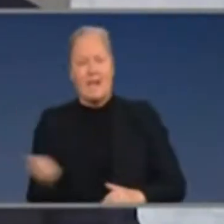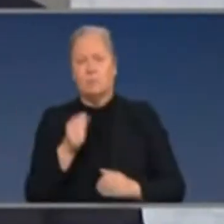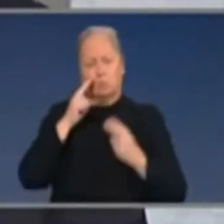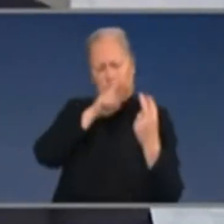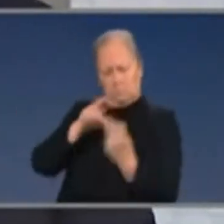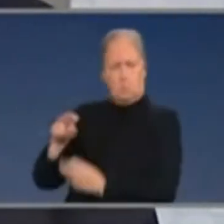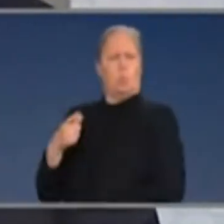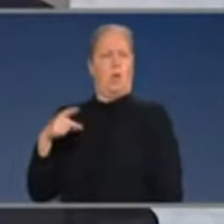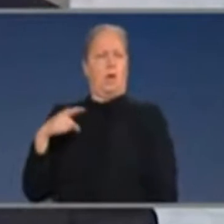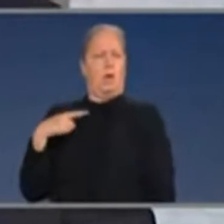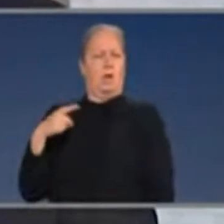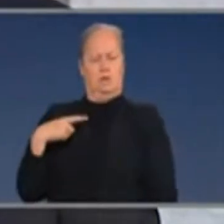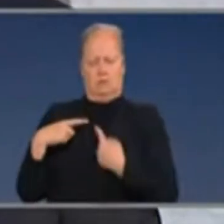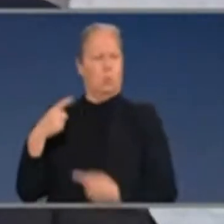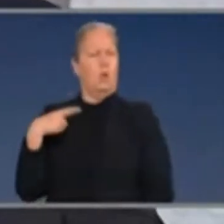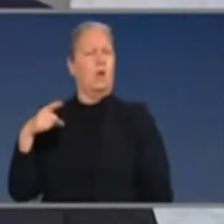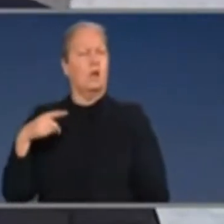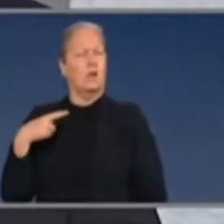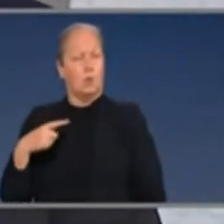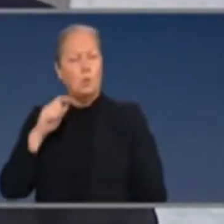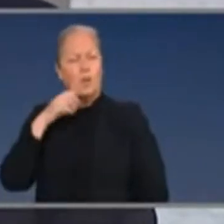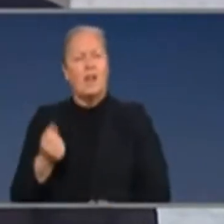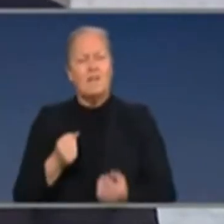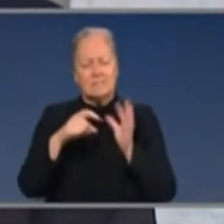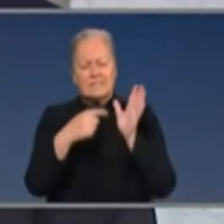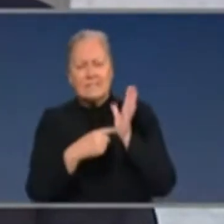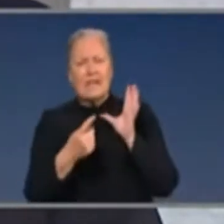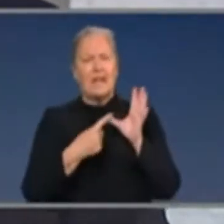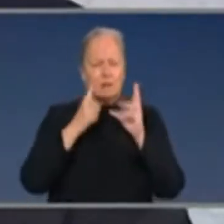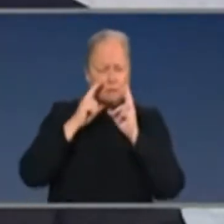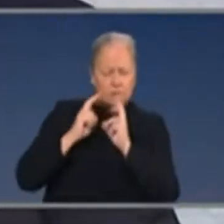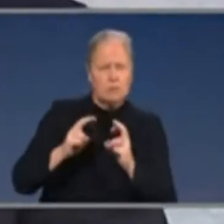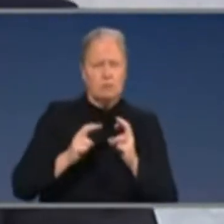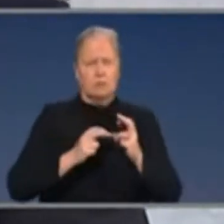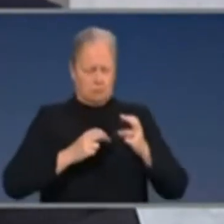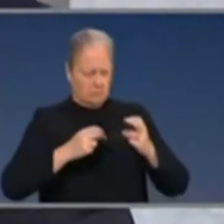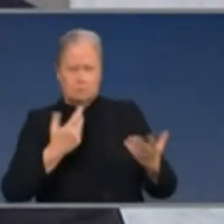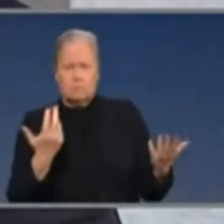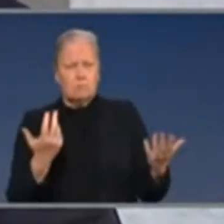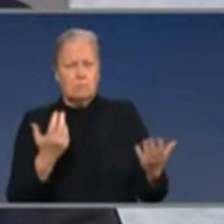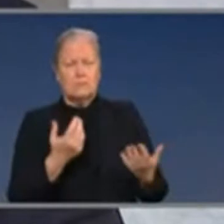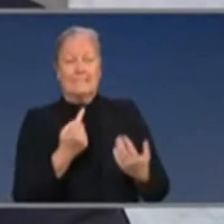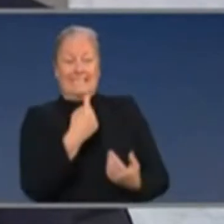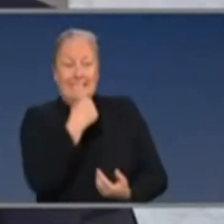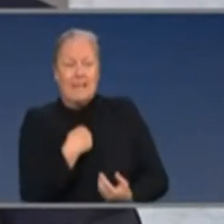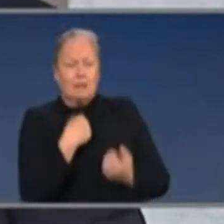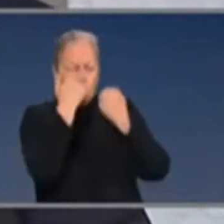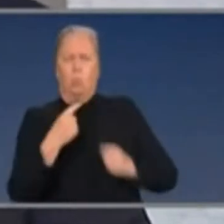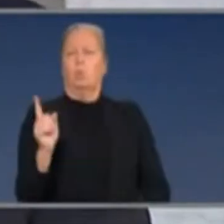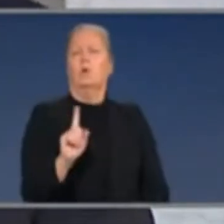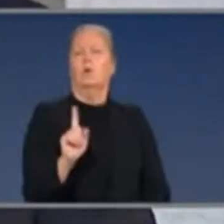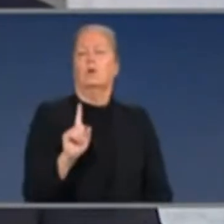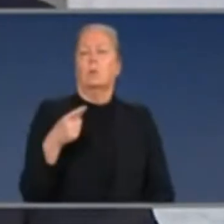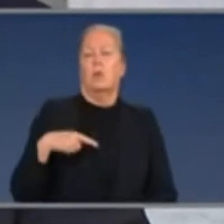will be a set of data that will tell us why. And there should be an humility which enables us to acknowledge